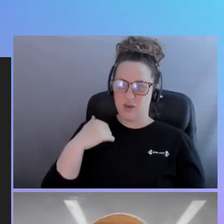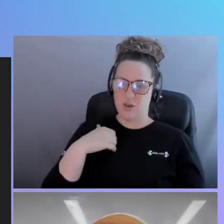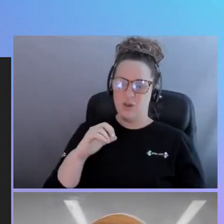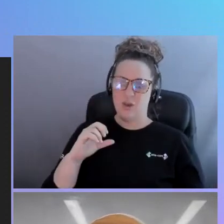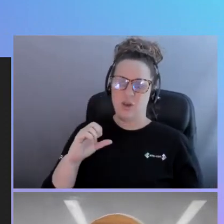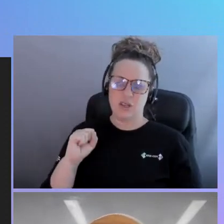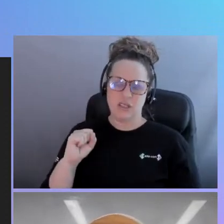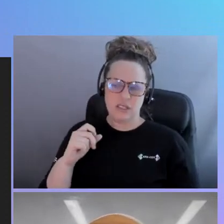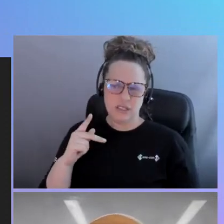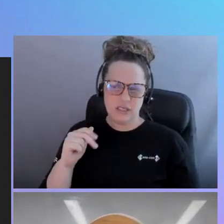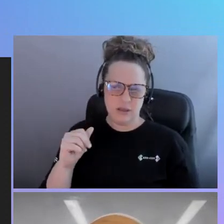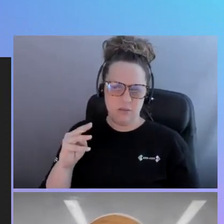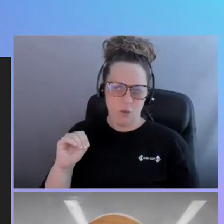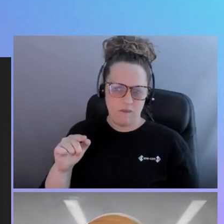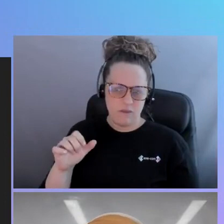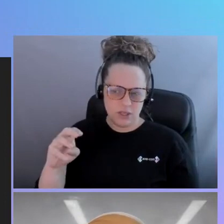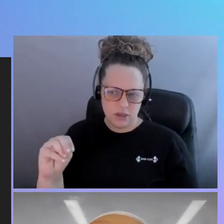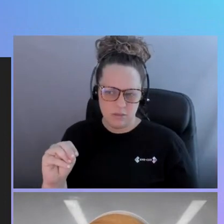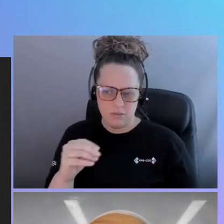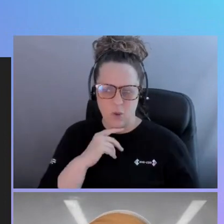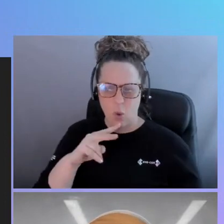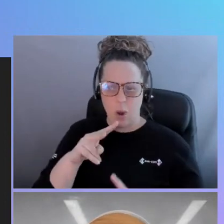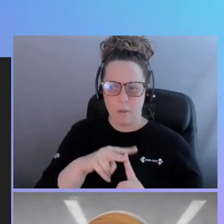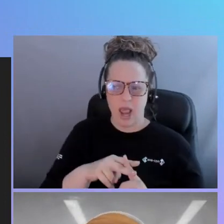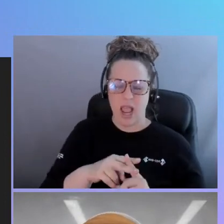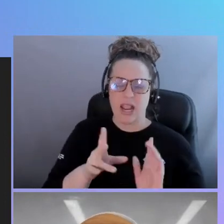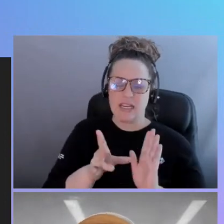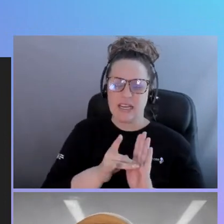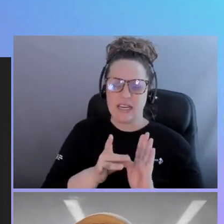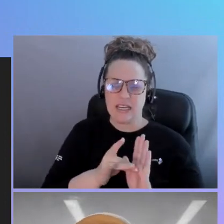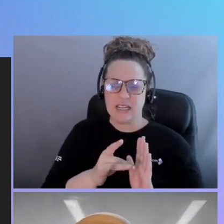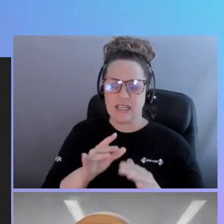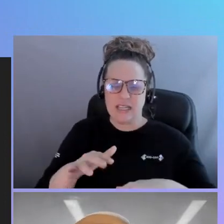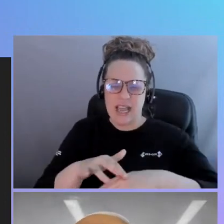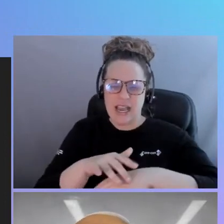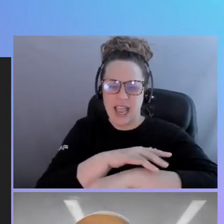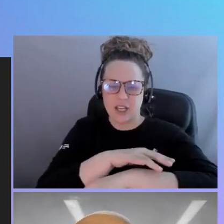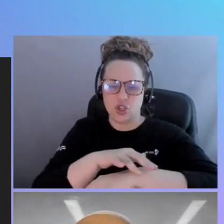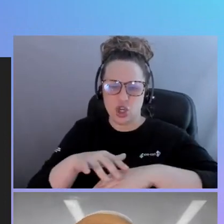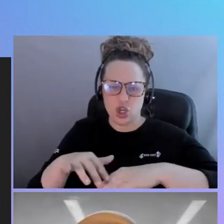skeuomorphism, or the concept of applying textures and